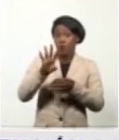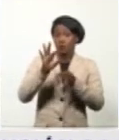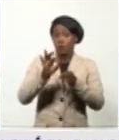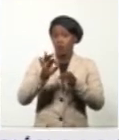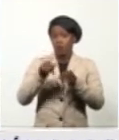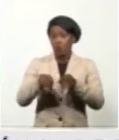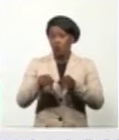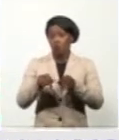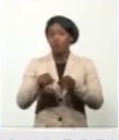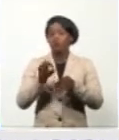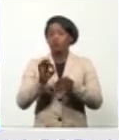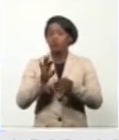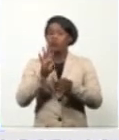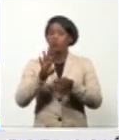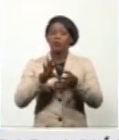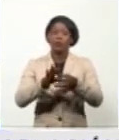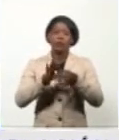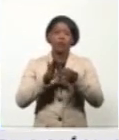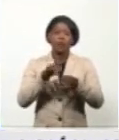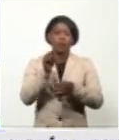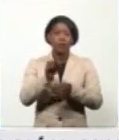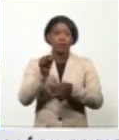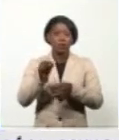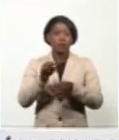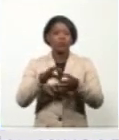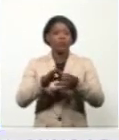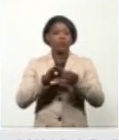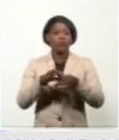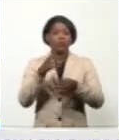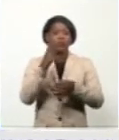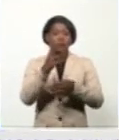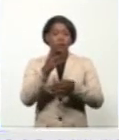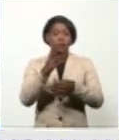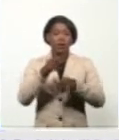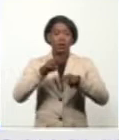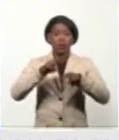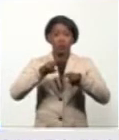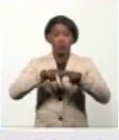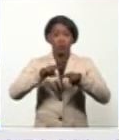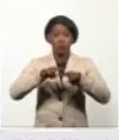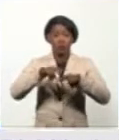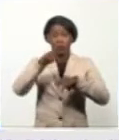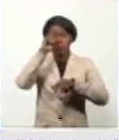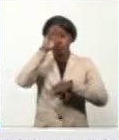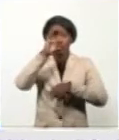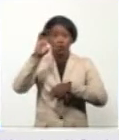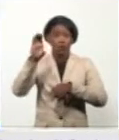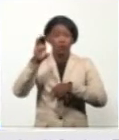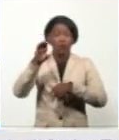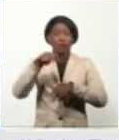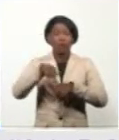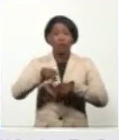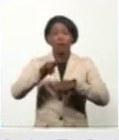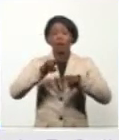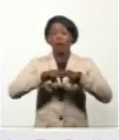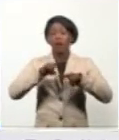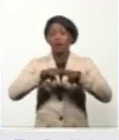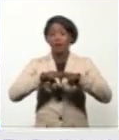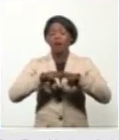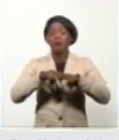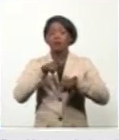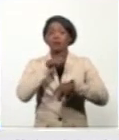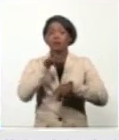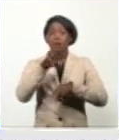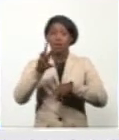one less serious case, that is 4 serious cases today. These are 4